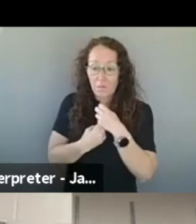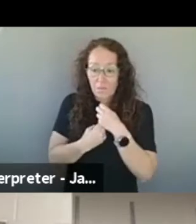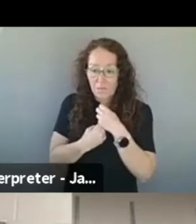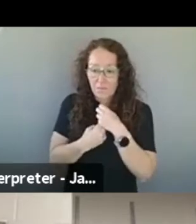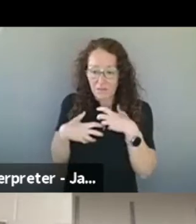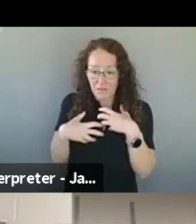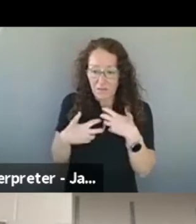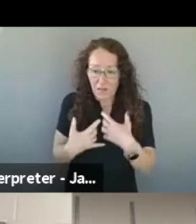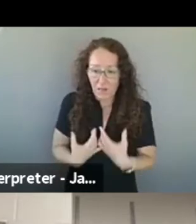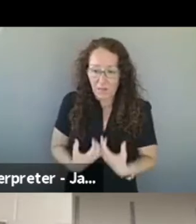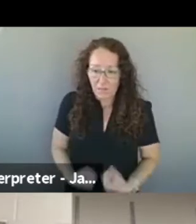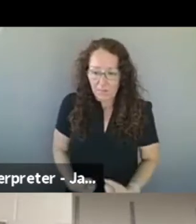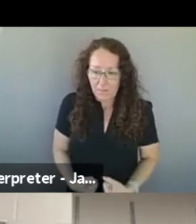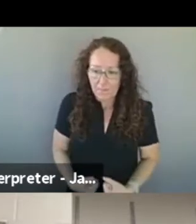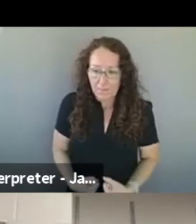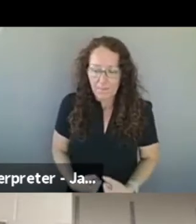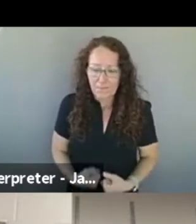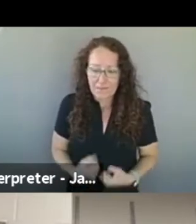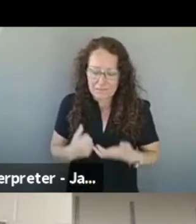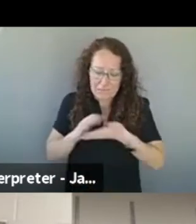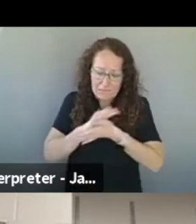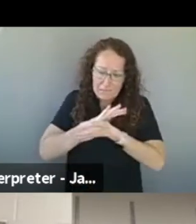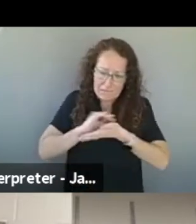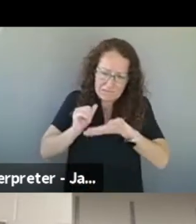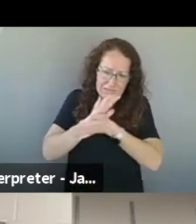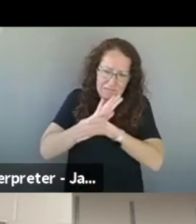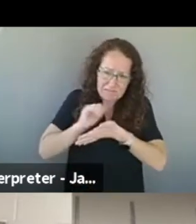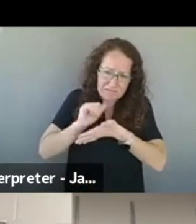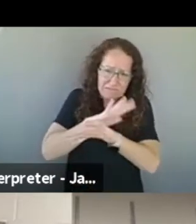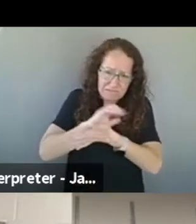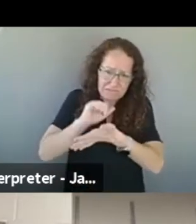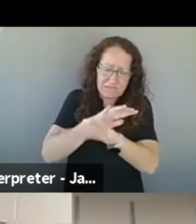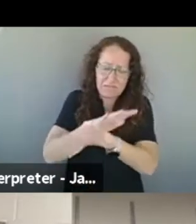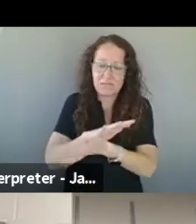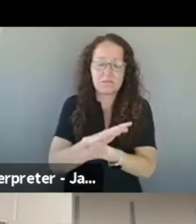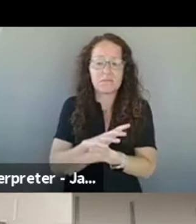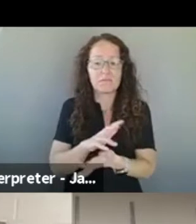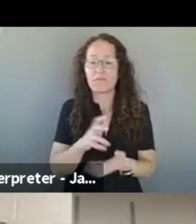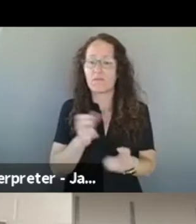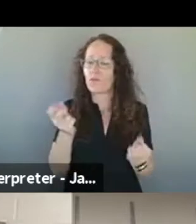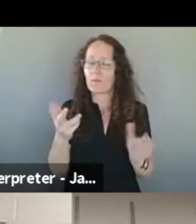hide, not to reveal for so many reasons.